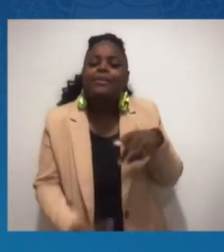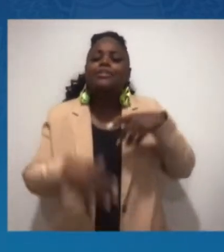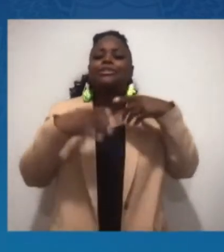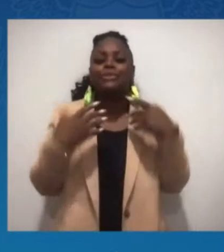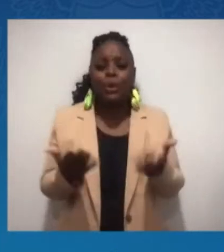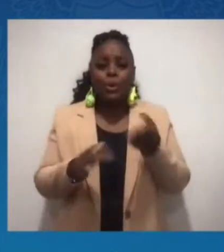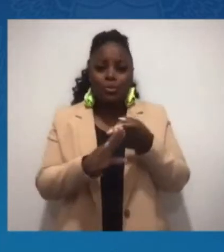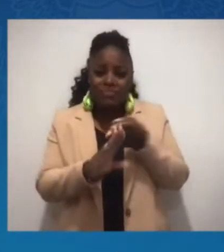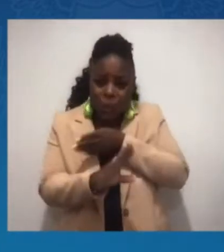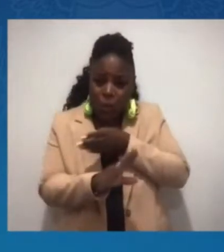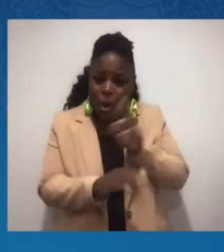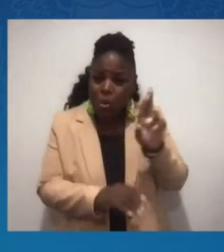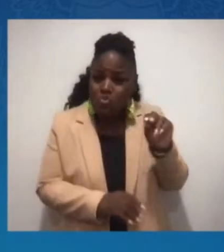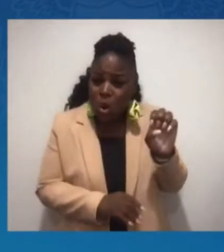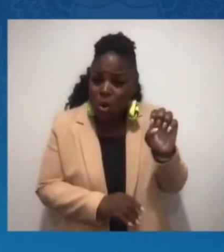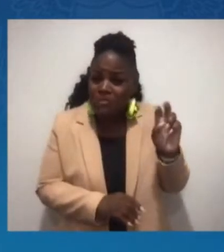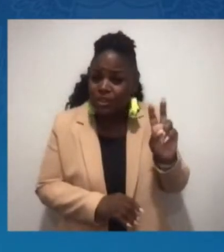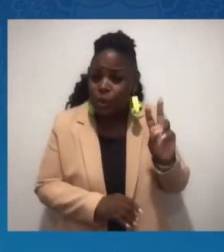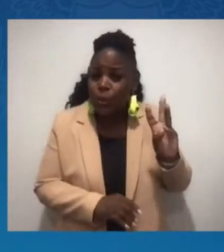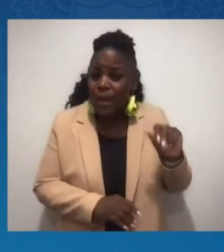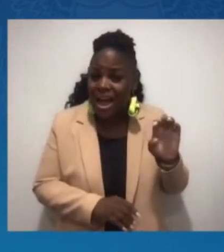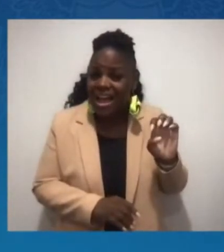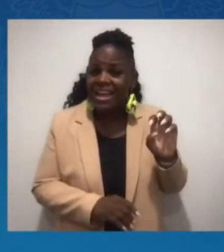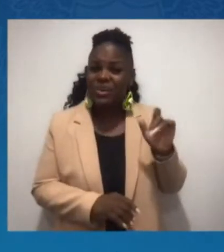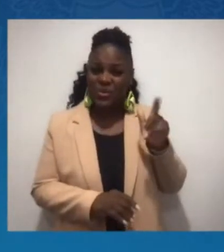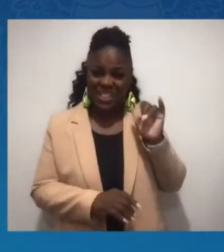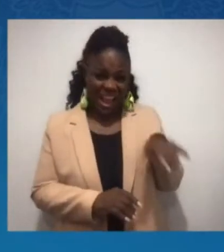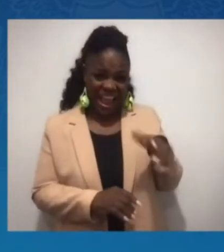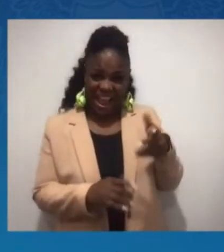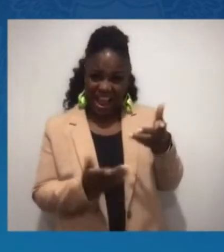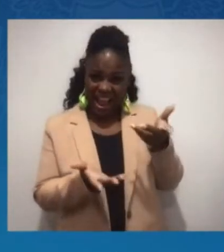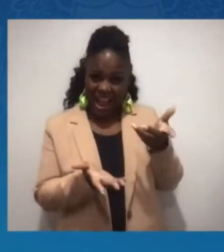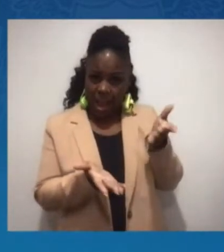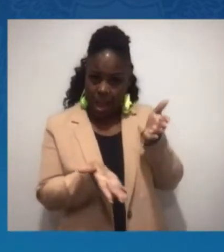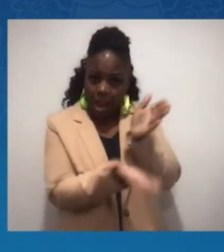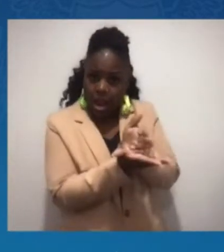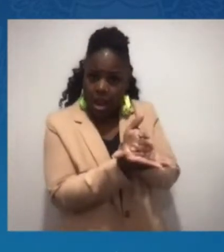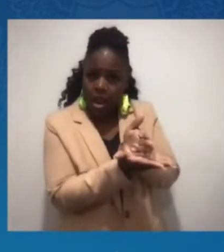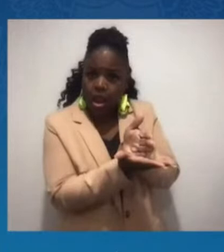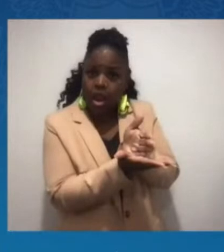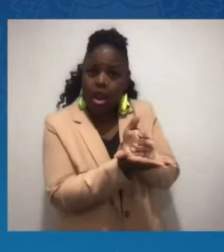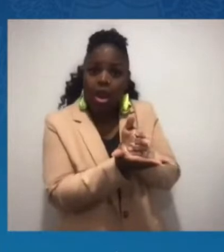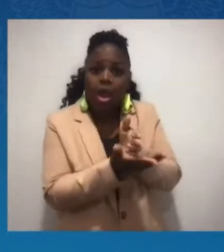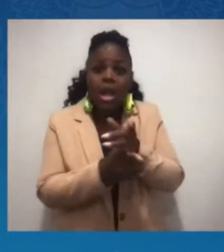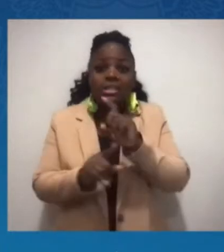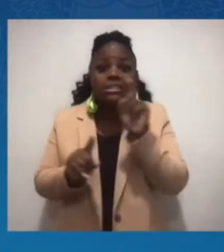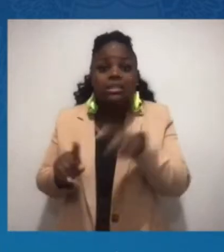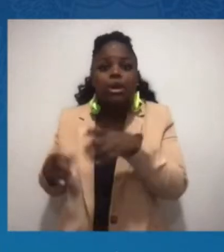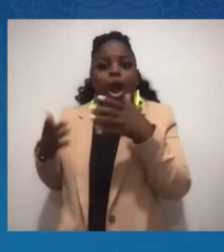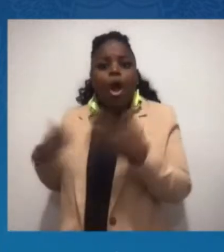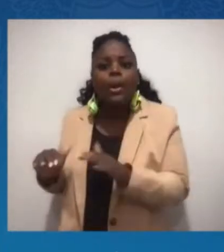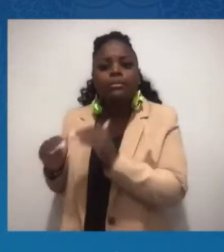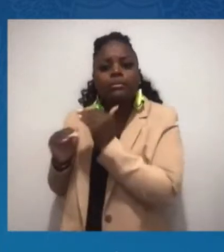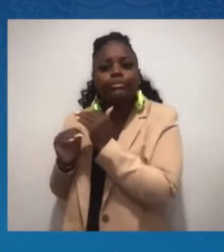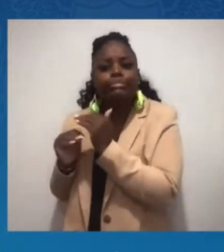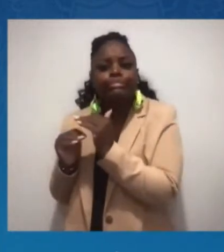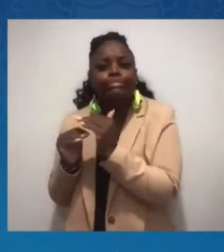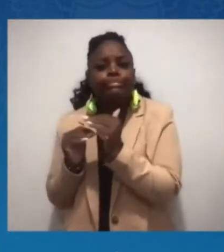Roe had fallen, SB 8 made it nearly impossible for Texans to get the care that they need. But that wasn't the end of